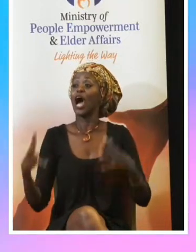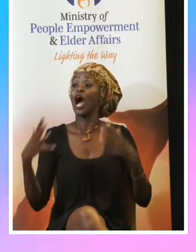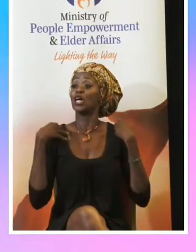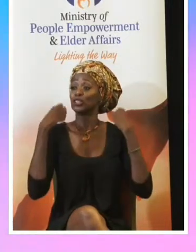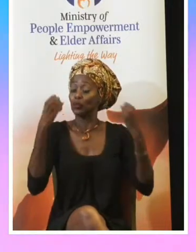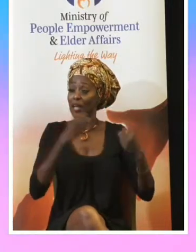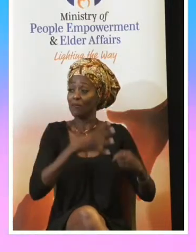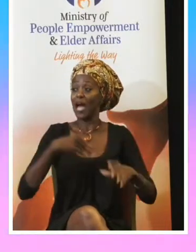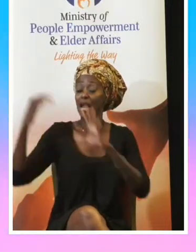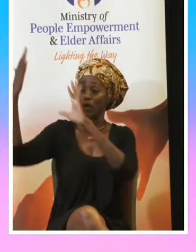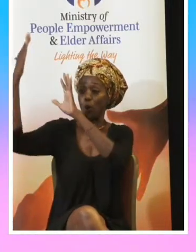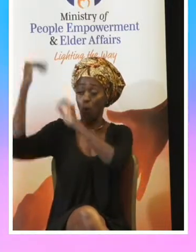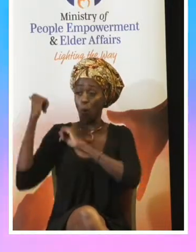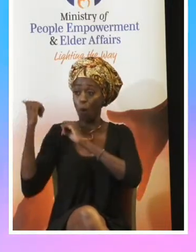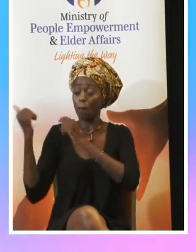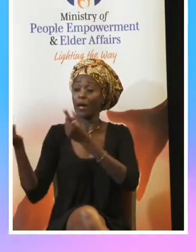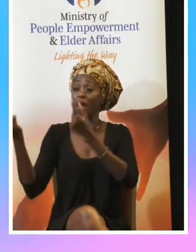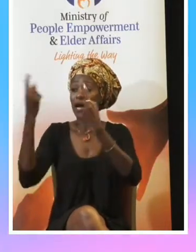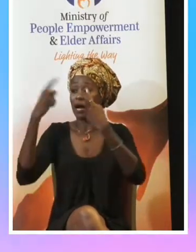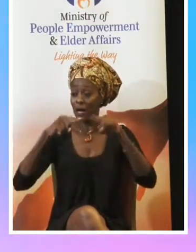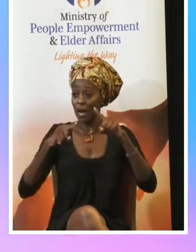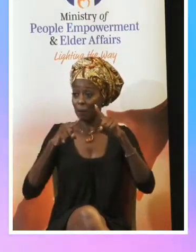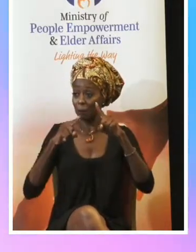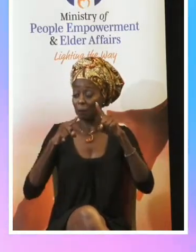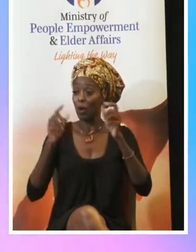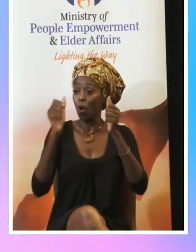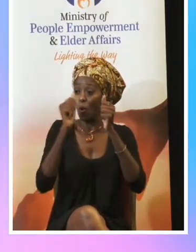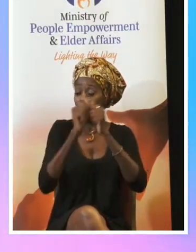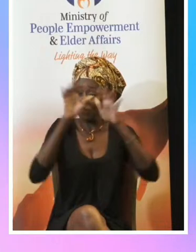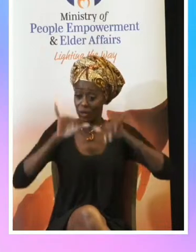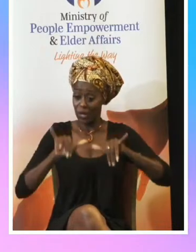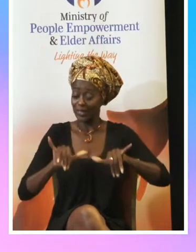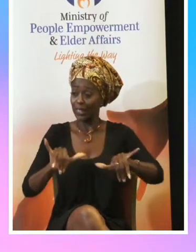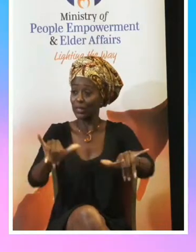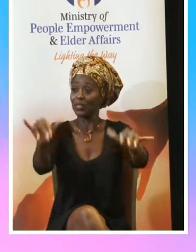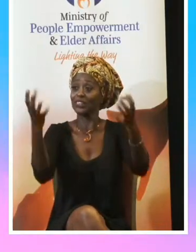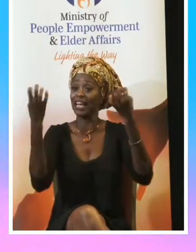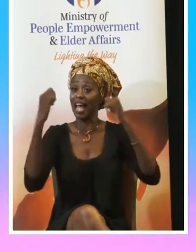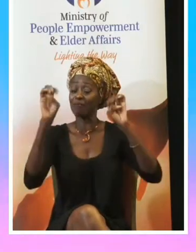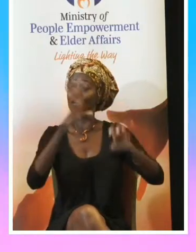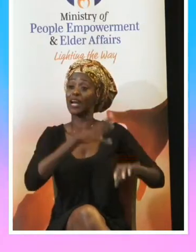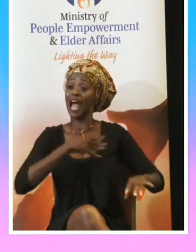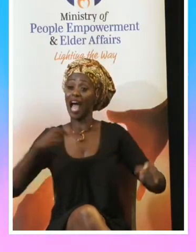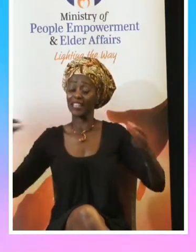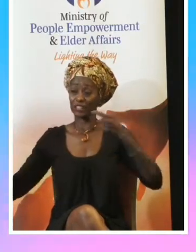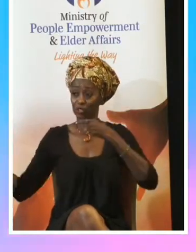continuous effort and struggle. So I leave that with you tonight. Have a good night.